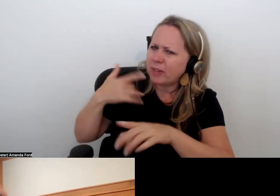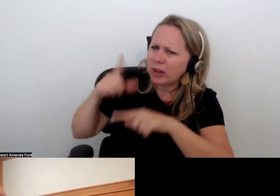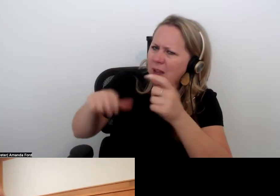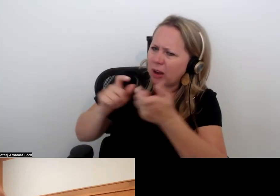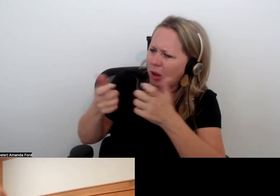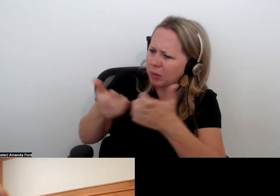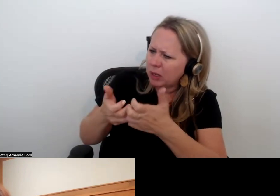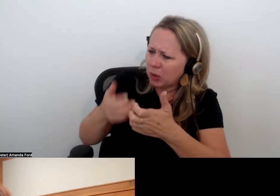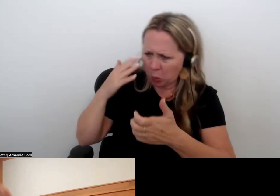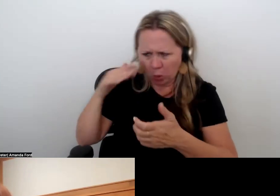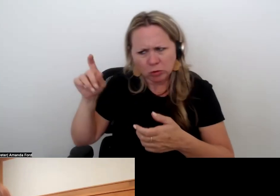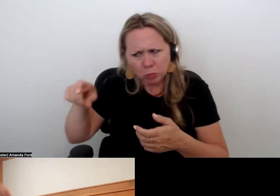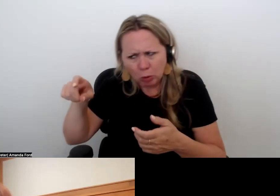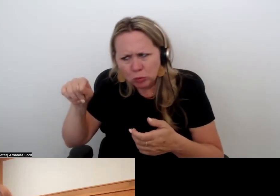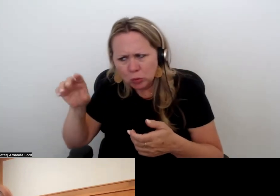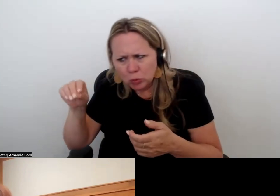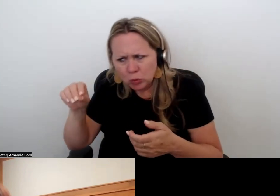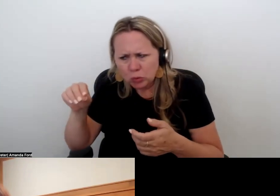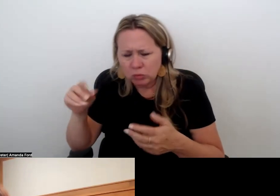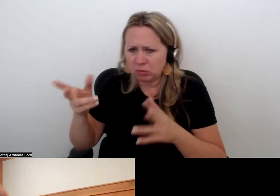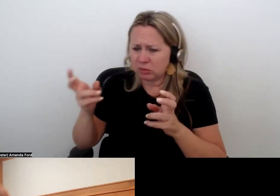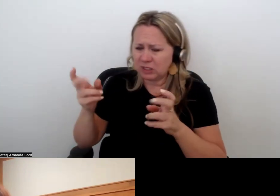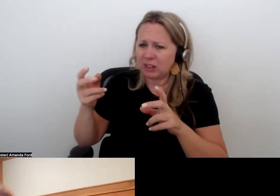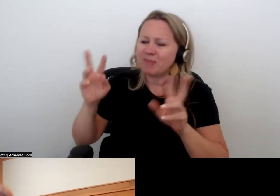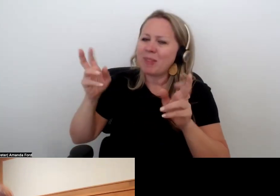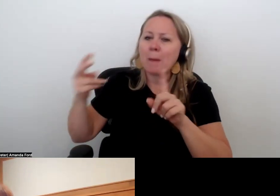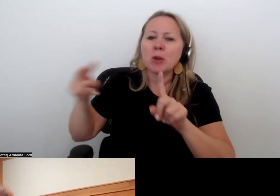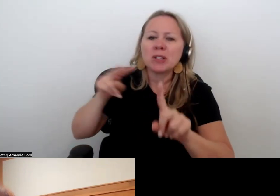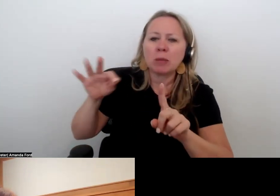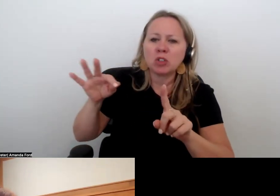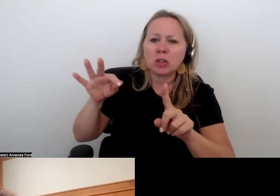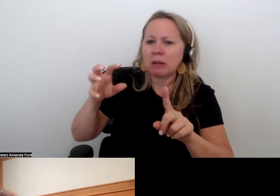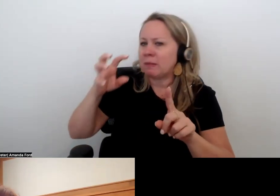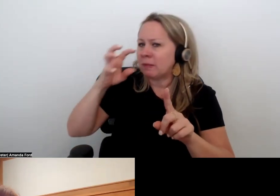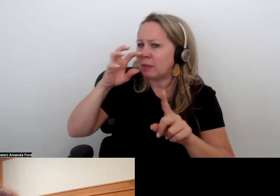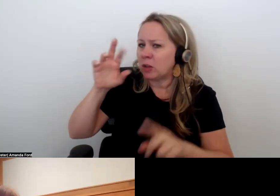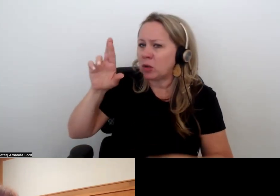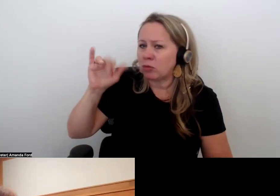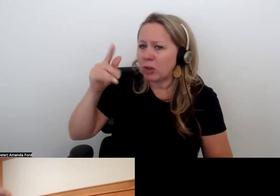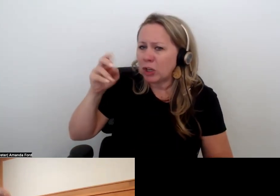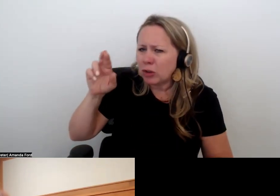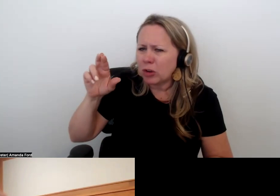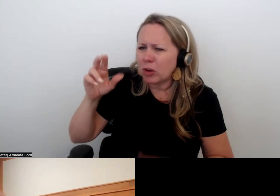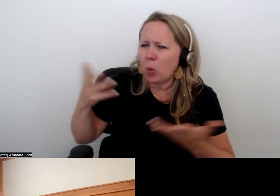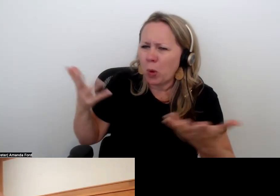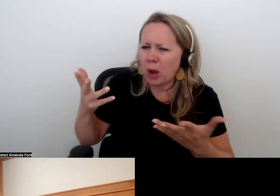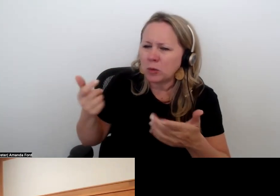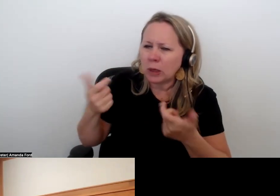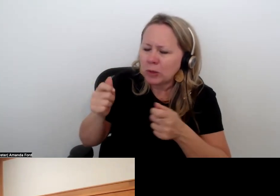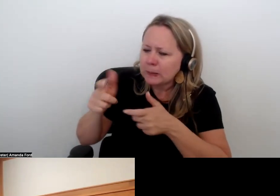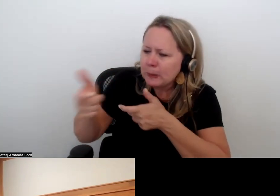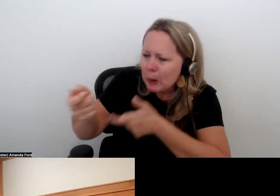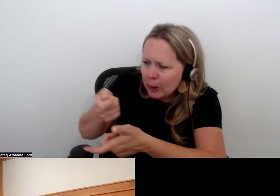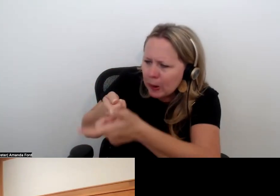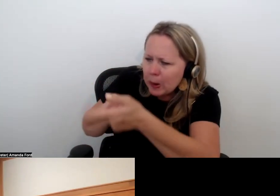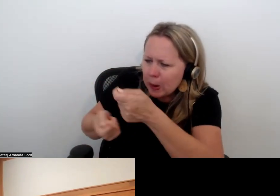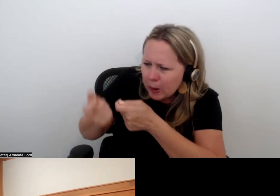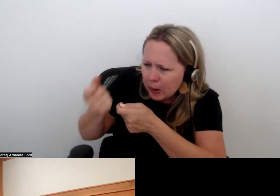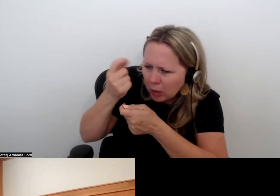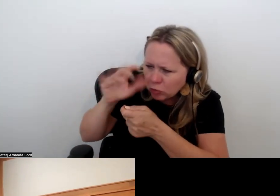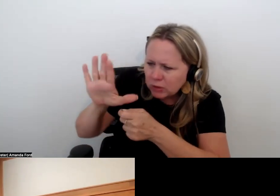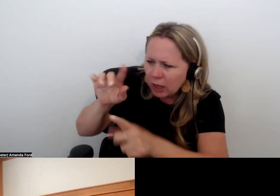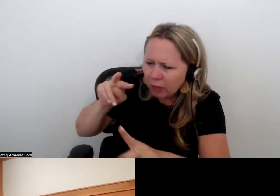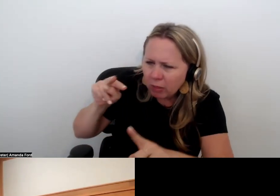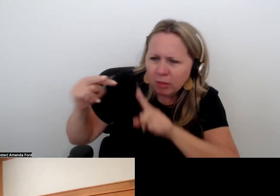to. Could be some perception of rigor. It's hard to know, but I think by understanding what the hesitation is, we can